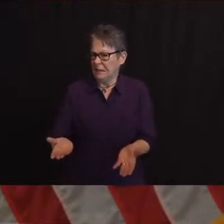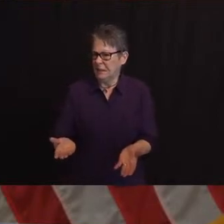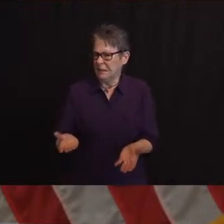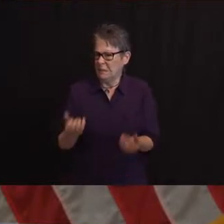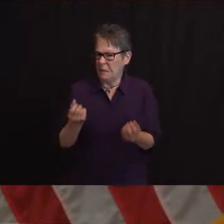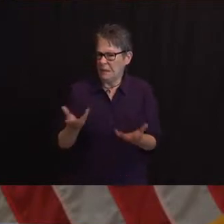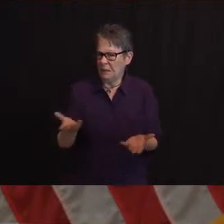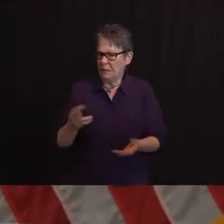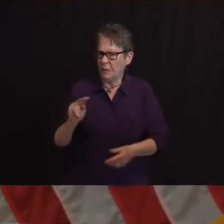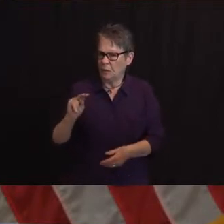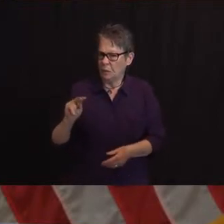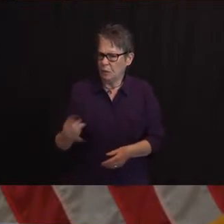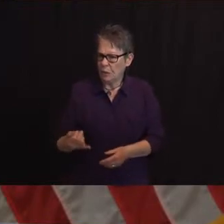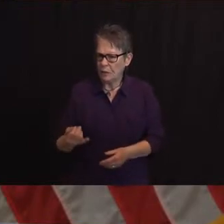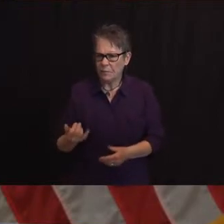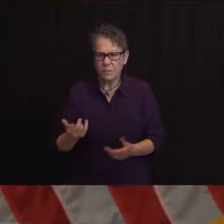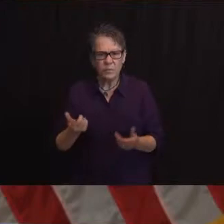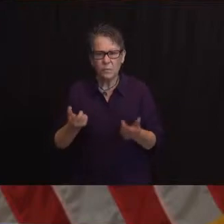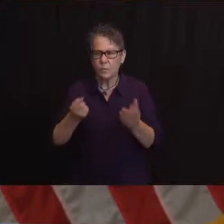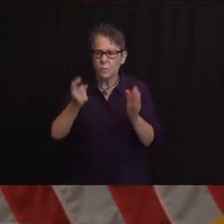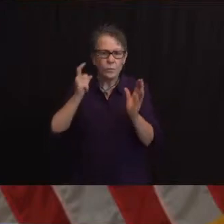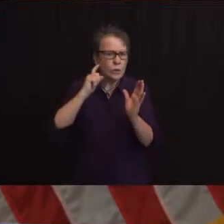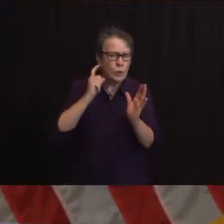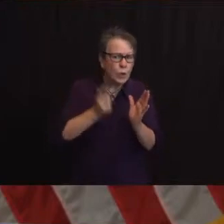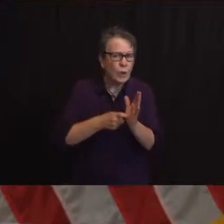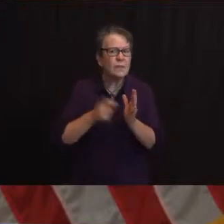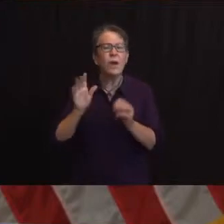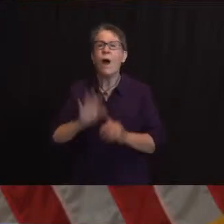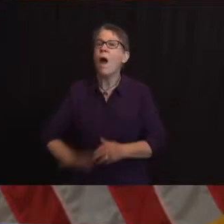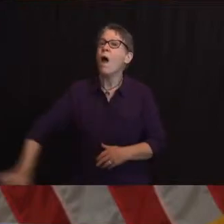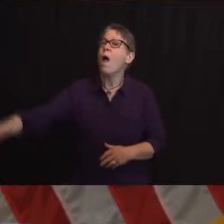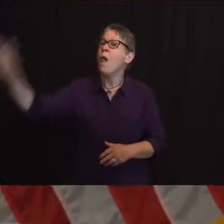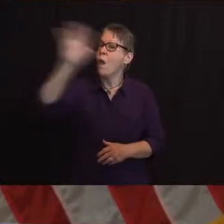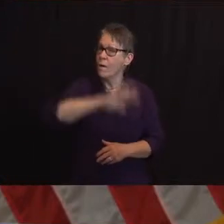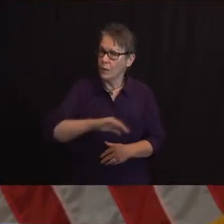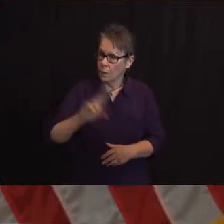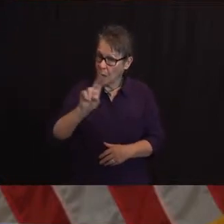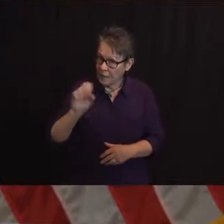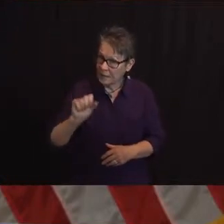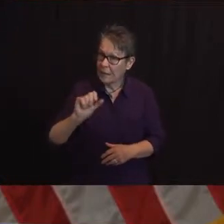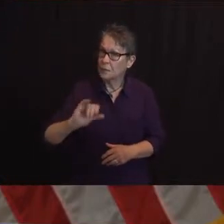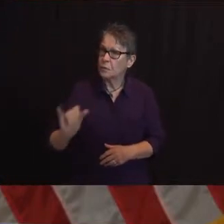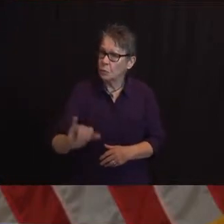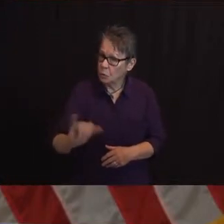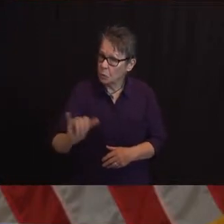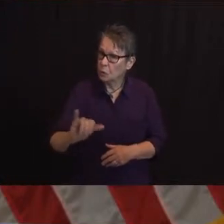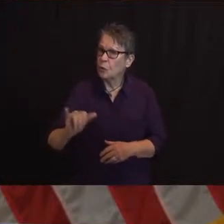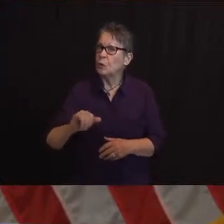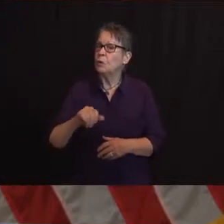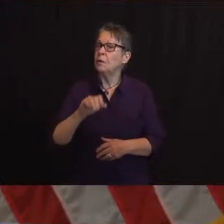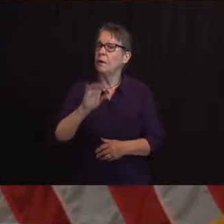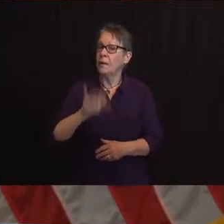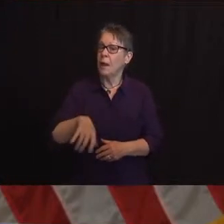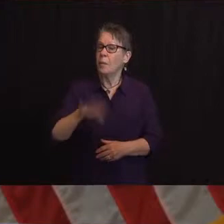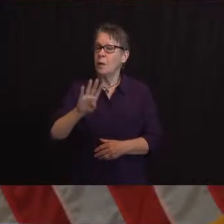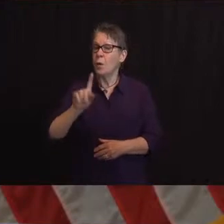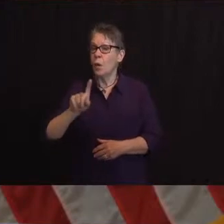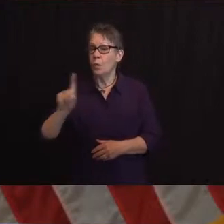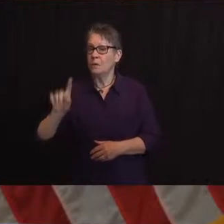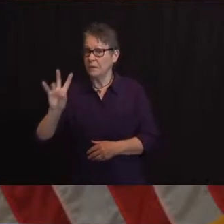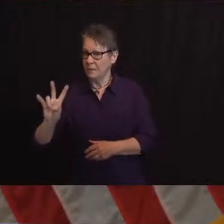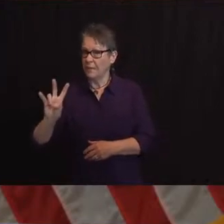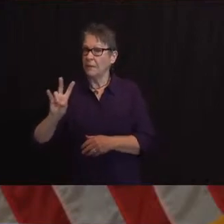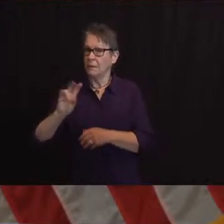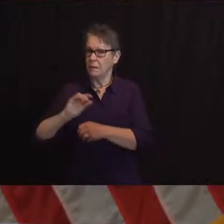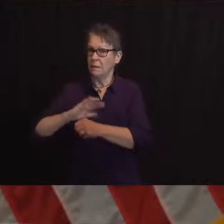the B117 variant. Here in New Jersey, the majority of our variant cases are B117, so there's a little bit of variation